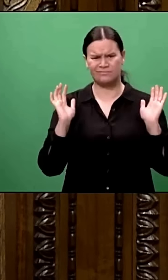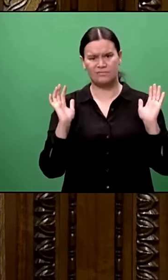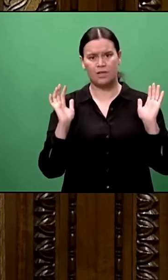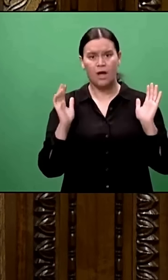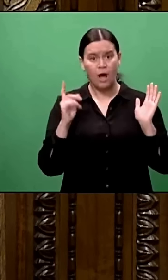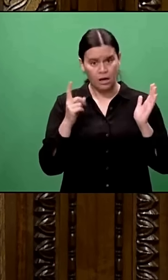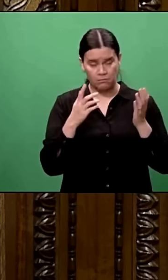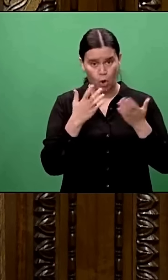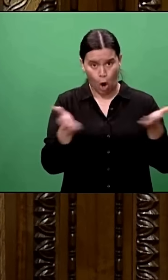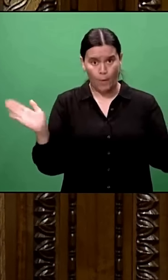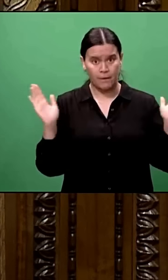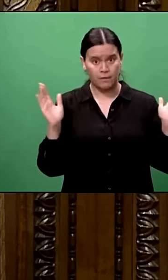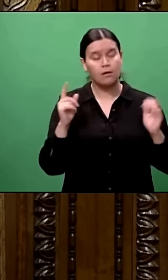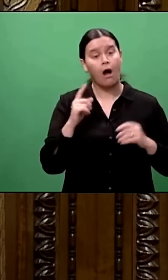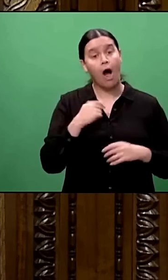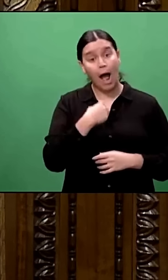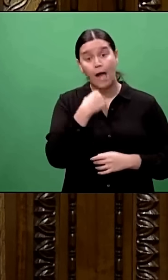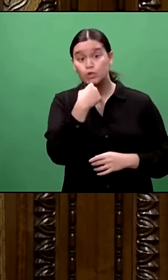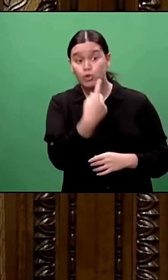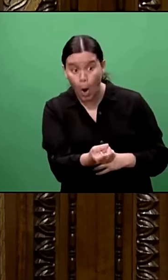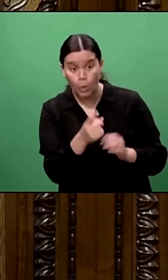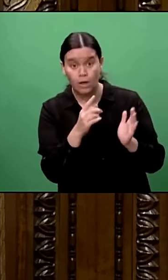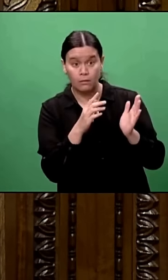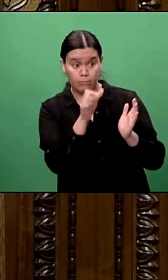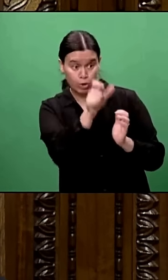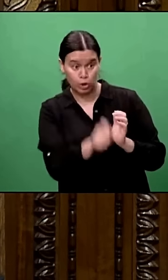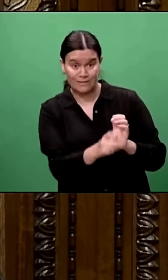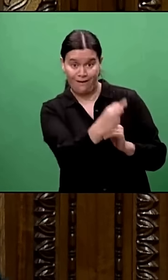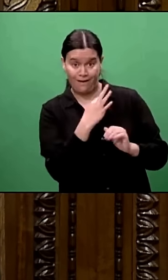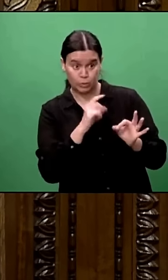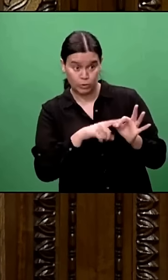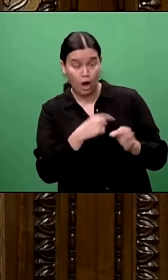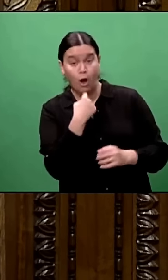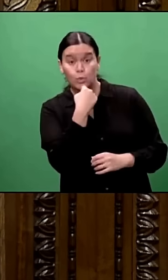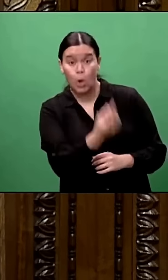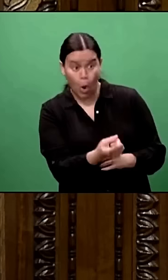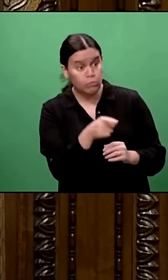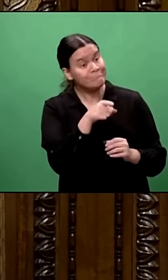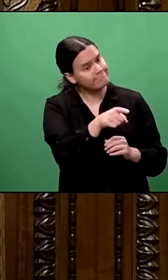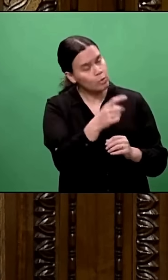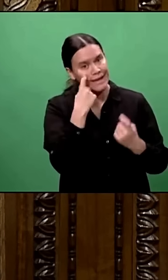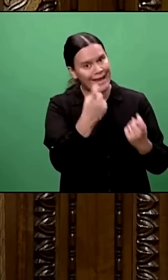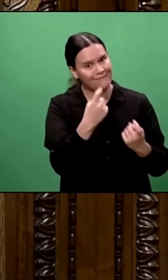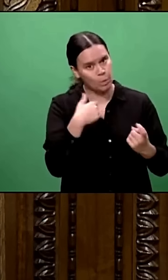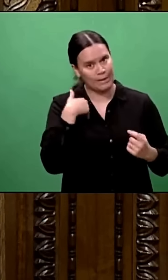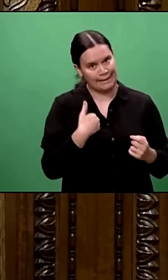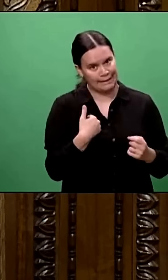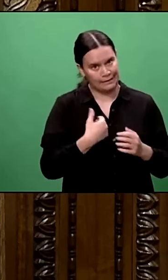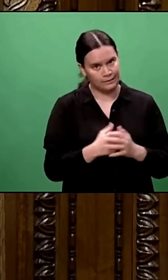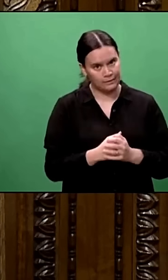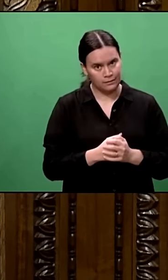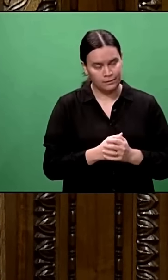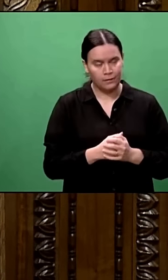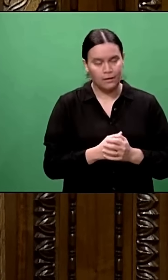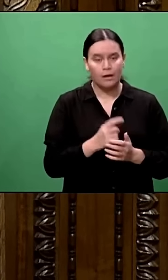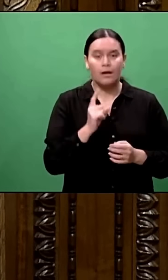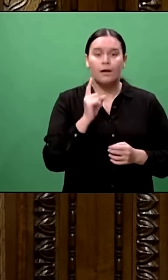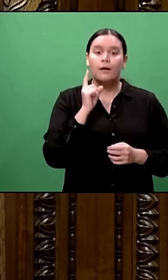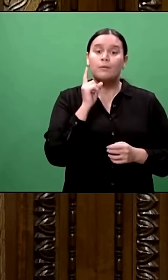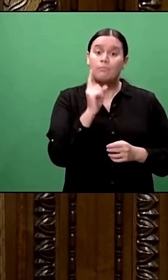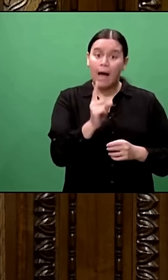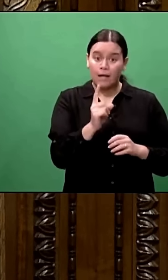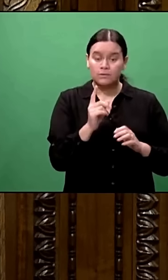could continue. But when Marama Davidson mentioned and was